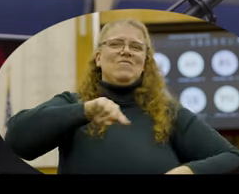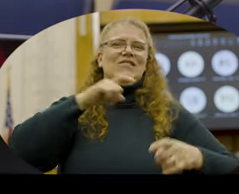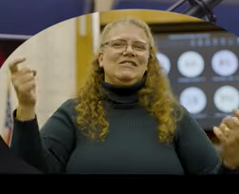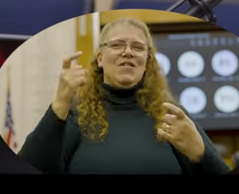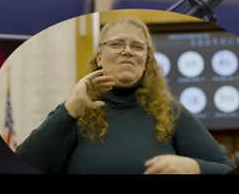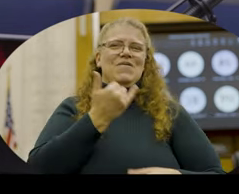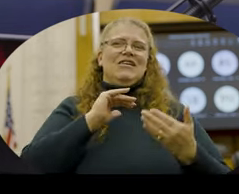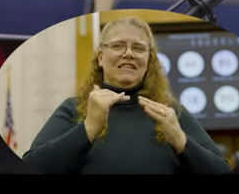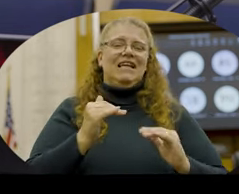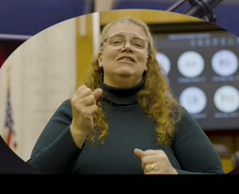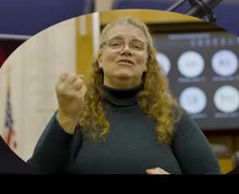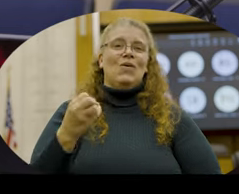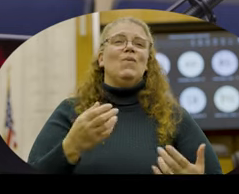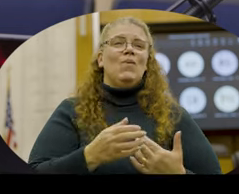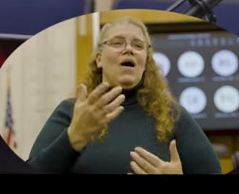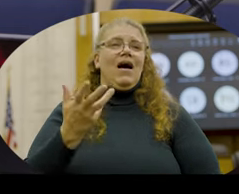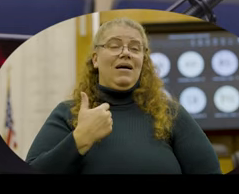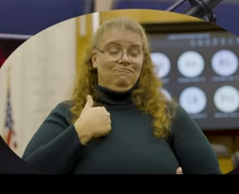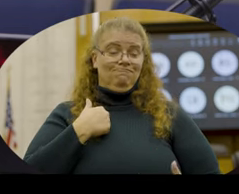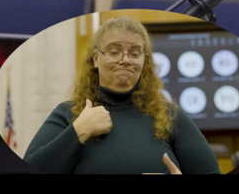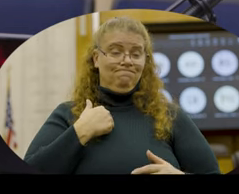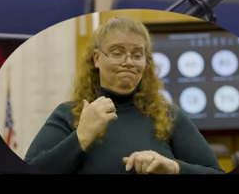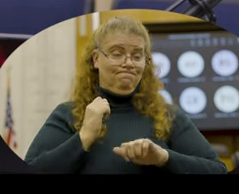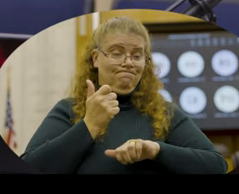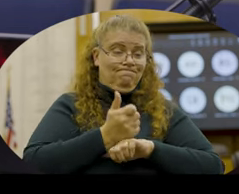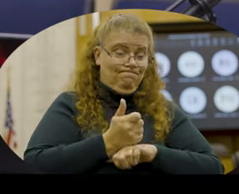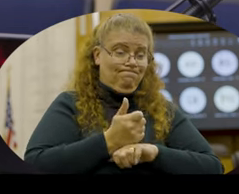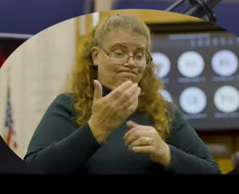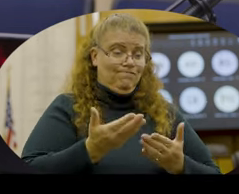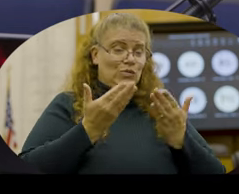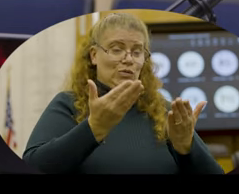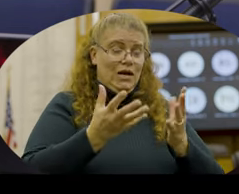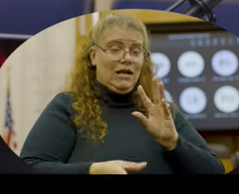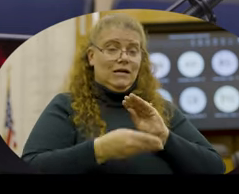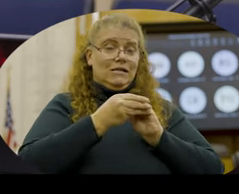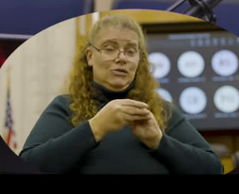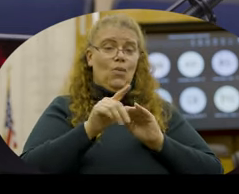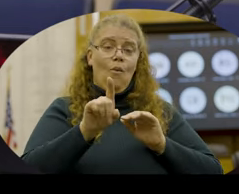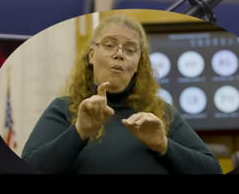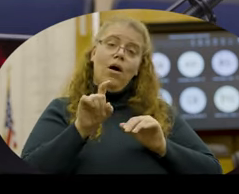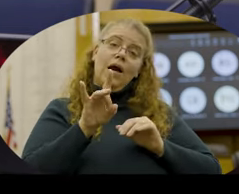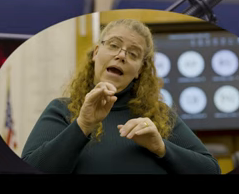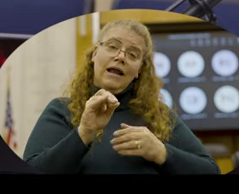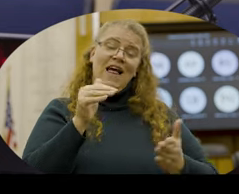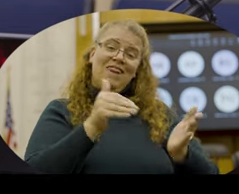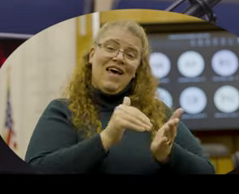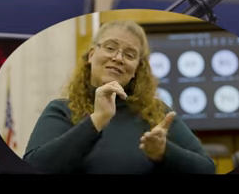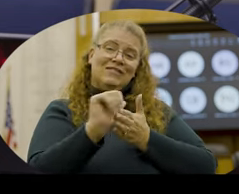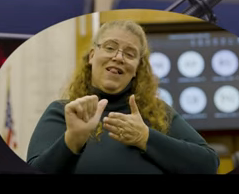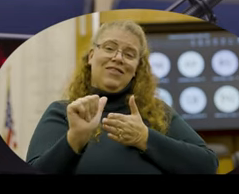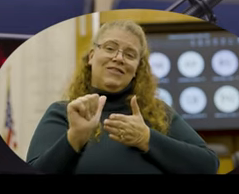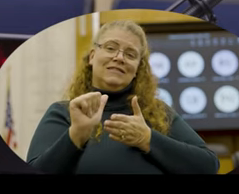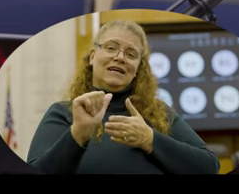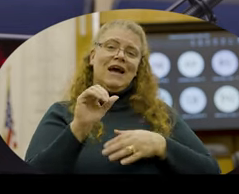residents, and we have seen the benefits of these investments, such as improved permit turnaround times. And